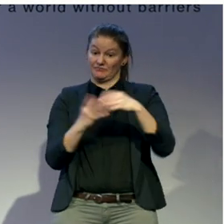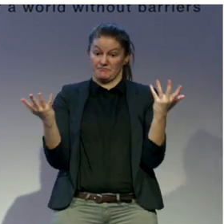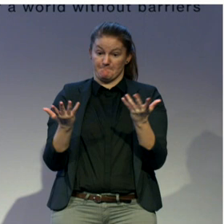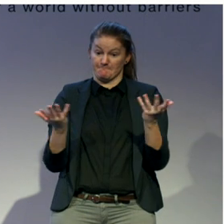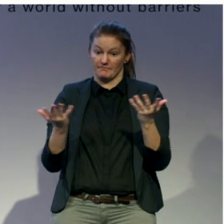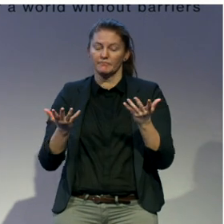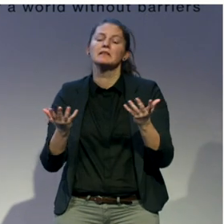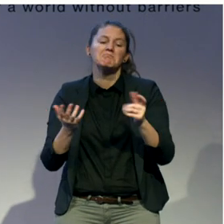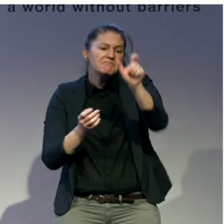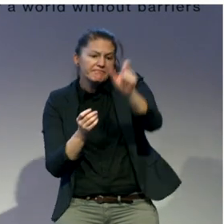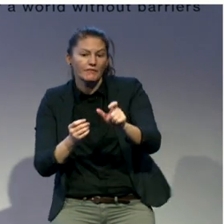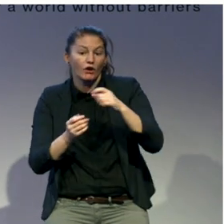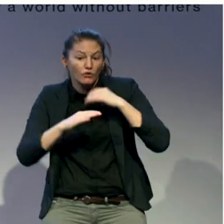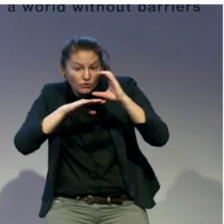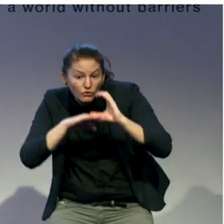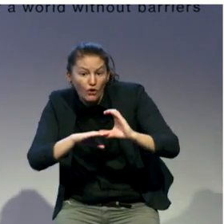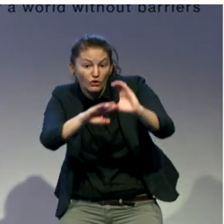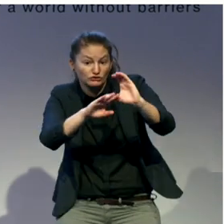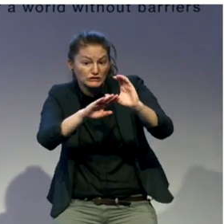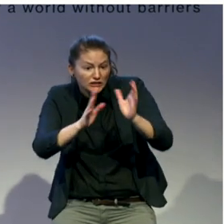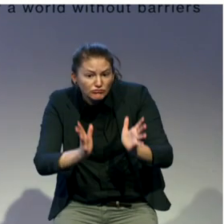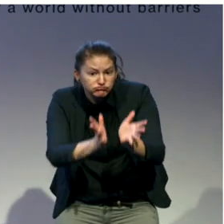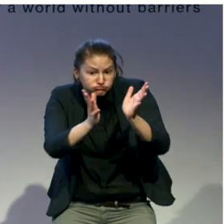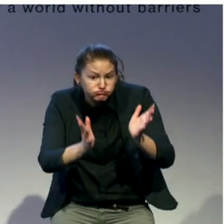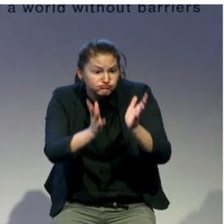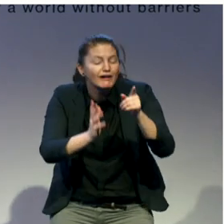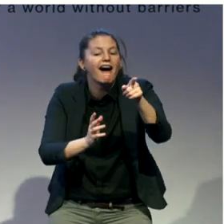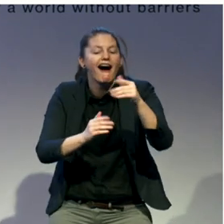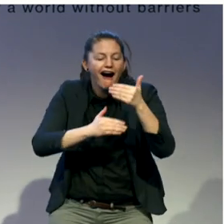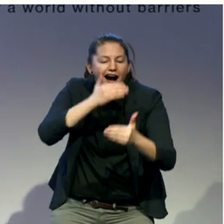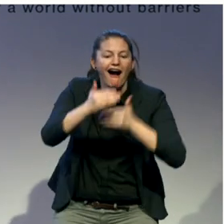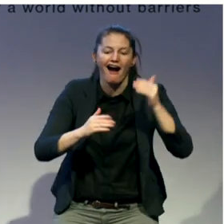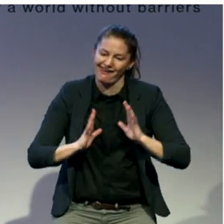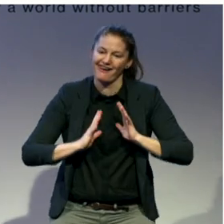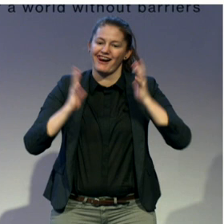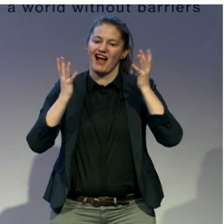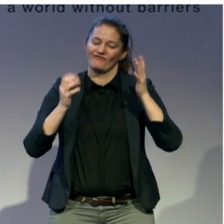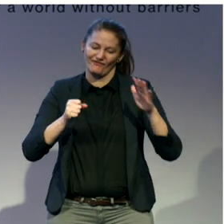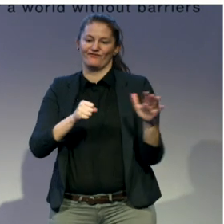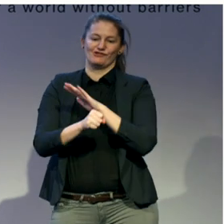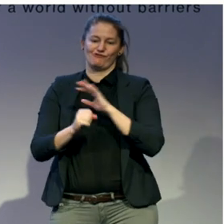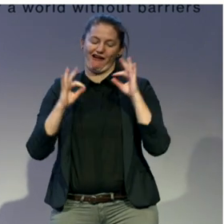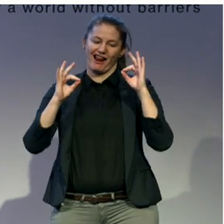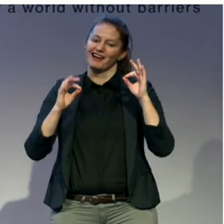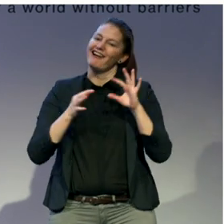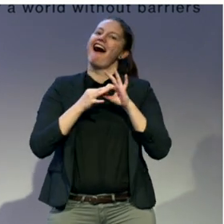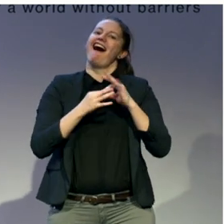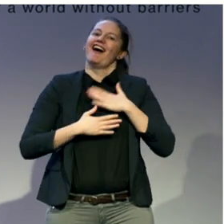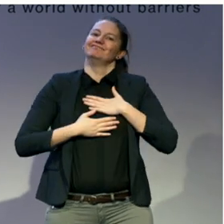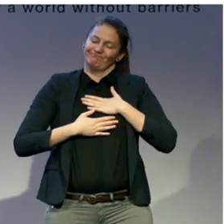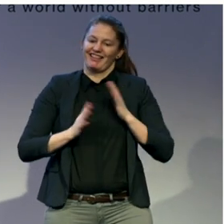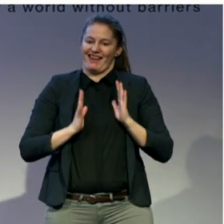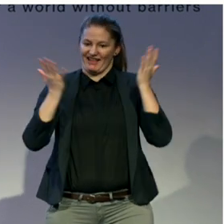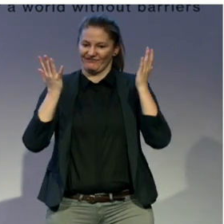life. We are supported by the Israeli Ministry of Health. We constantly develop